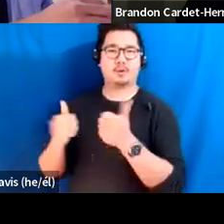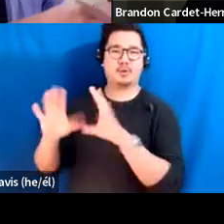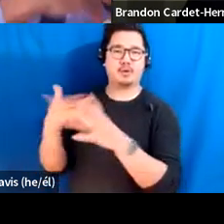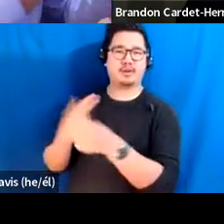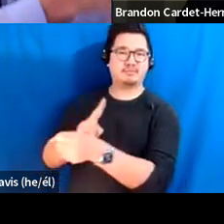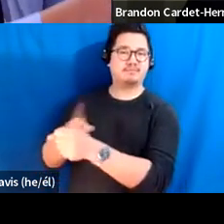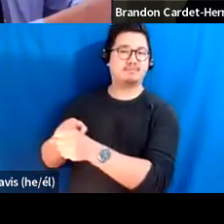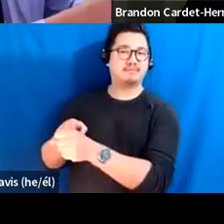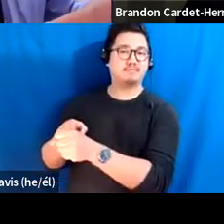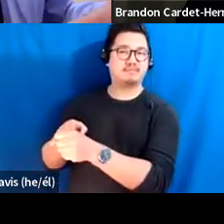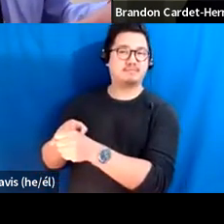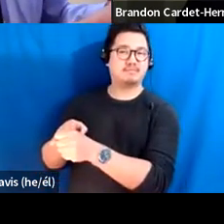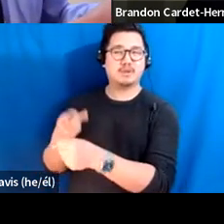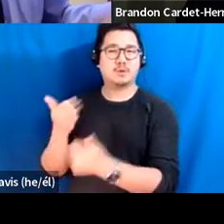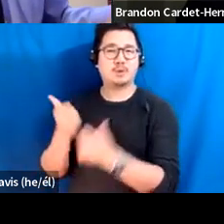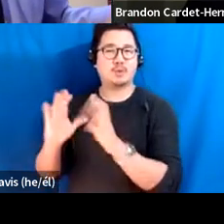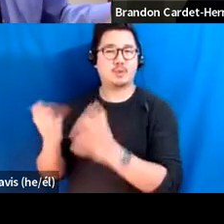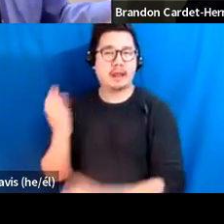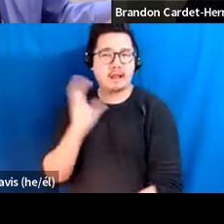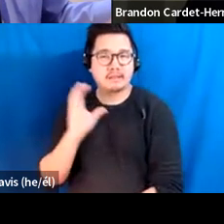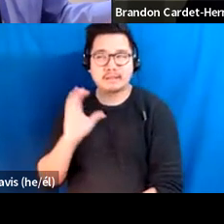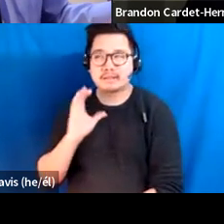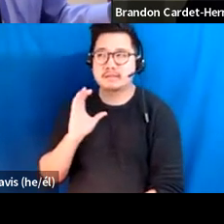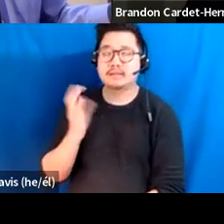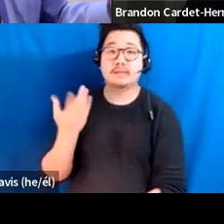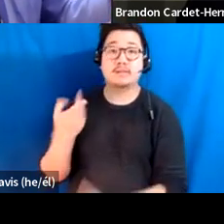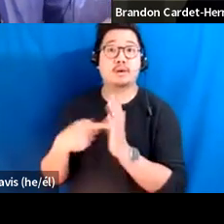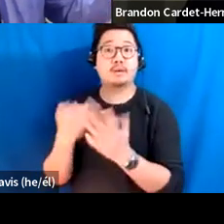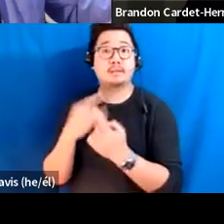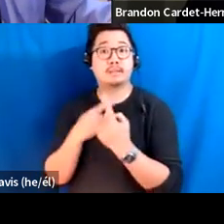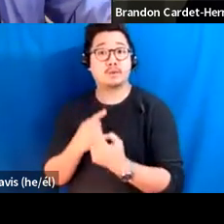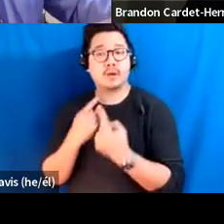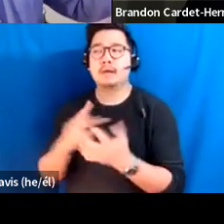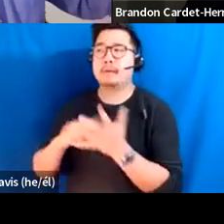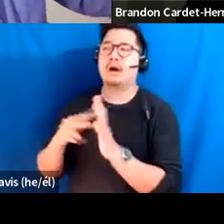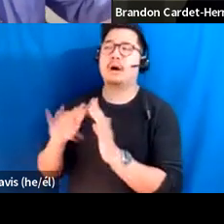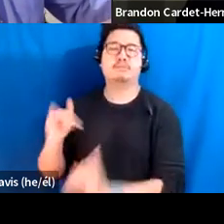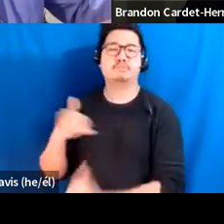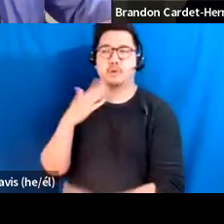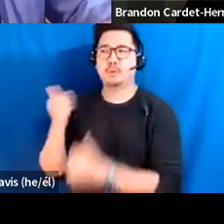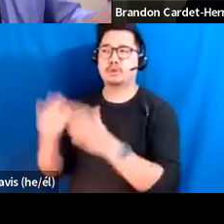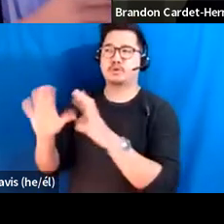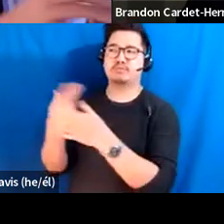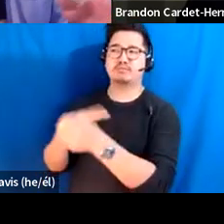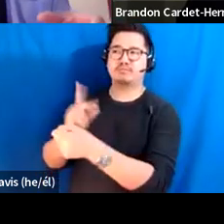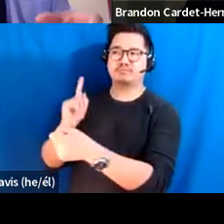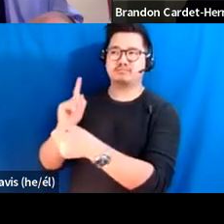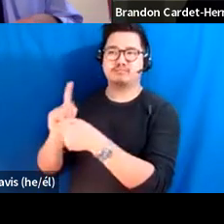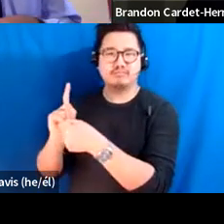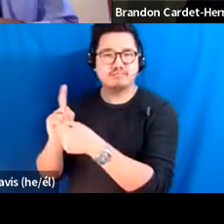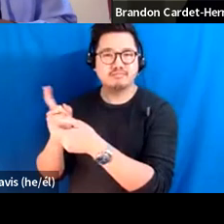uh search for if i i'm if i have from having difficulties you know they know exactly who they go to you know every